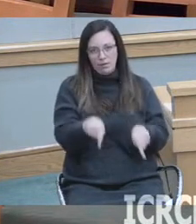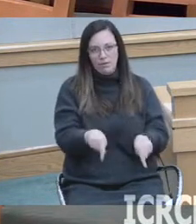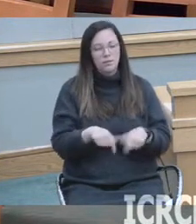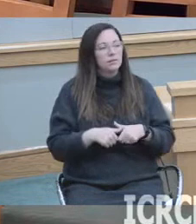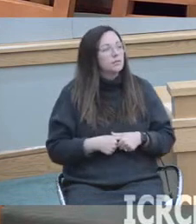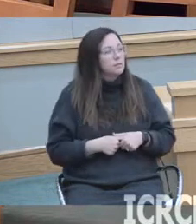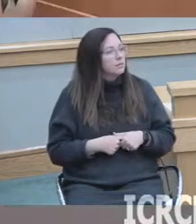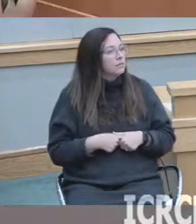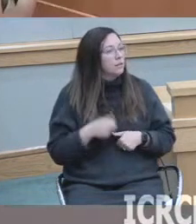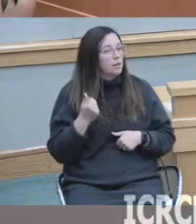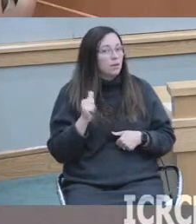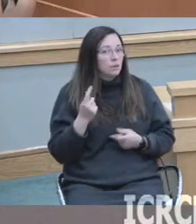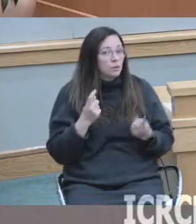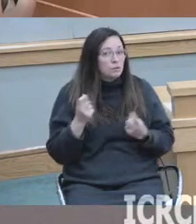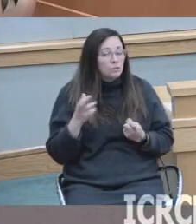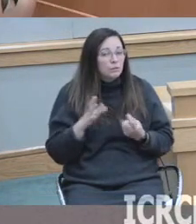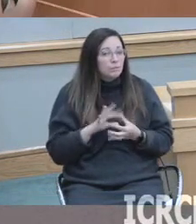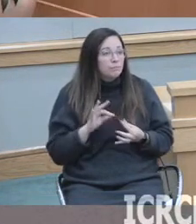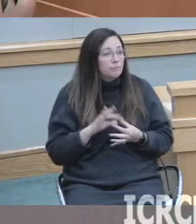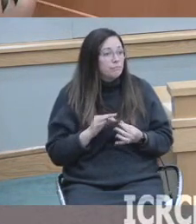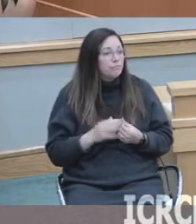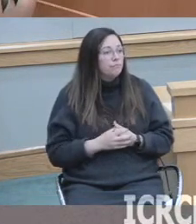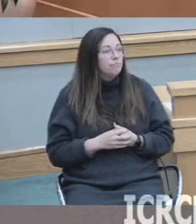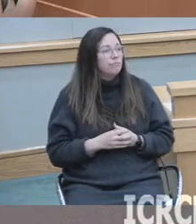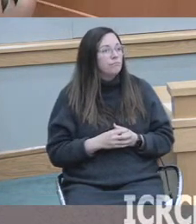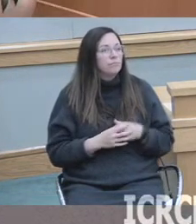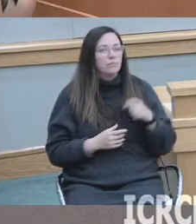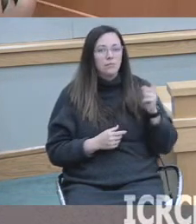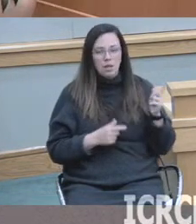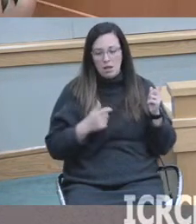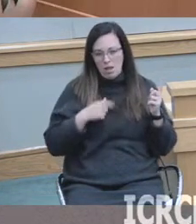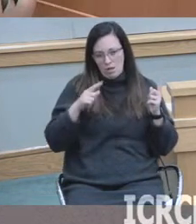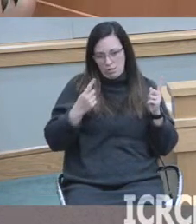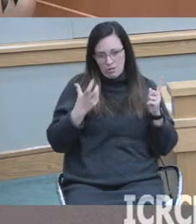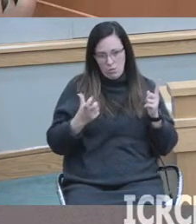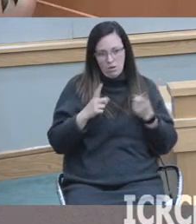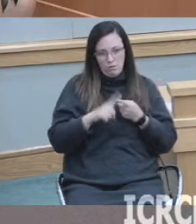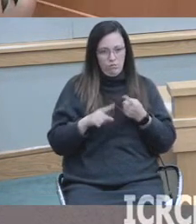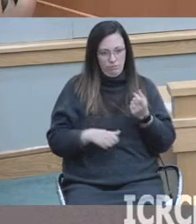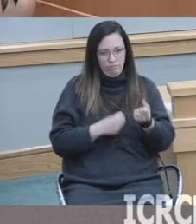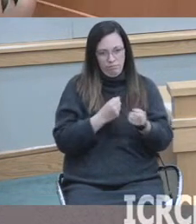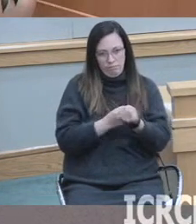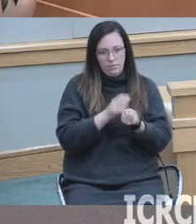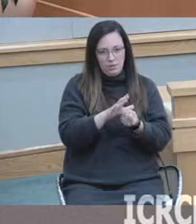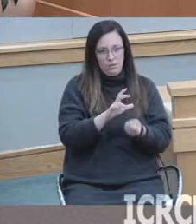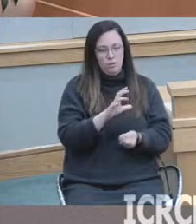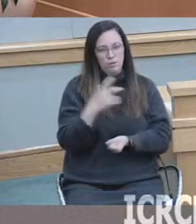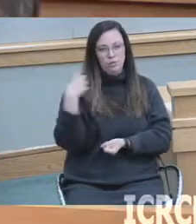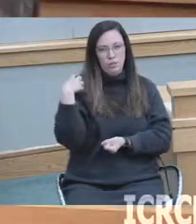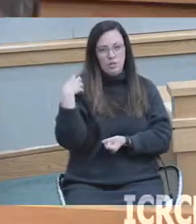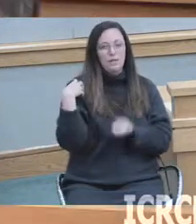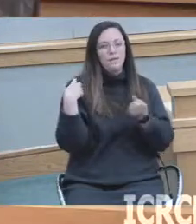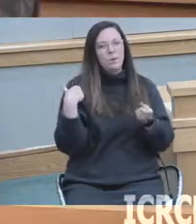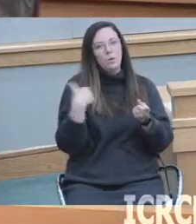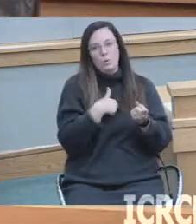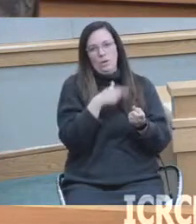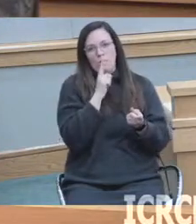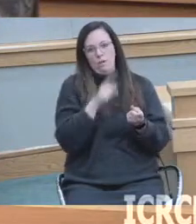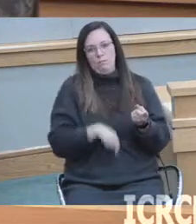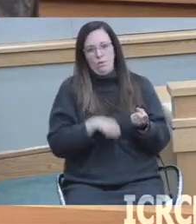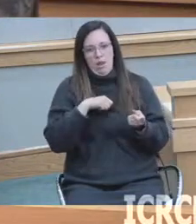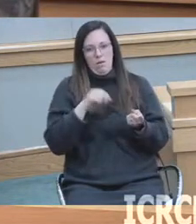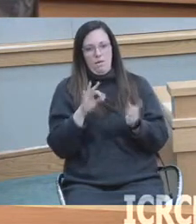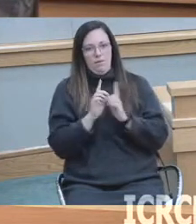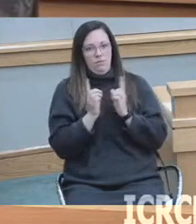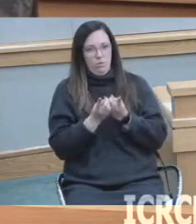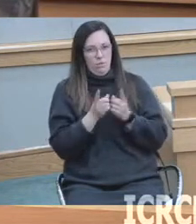Any questions, comments? I would just like to echo what the chief said. We're proud of the department as well and appreciate